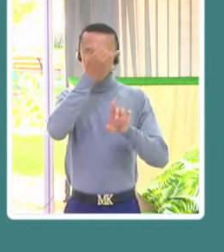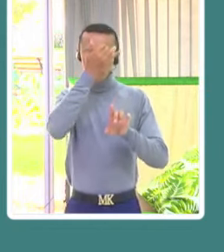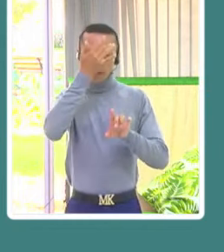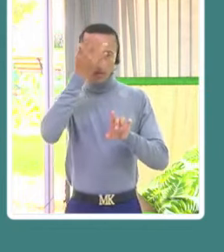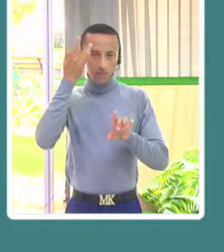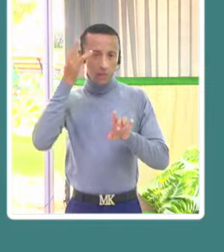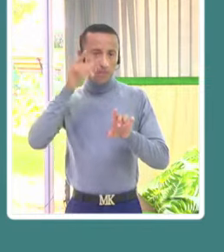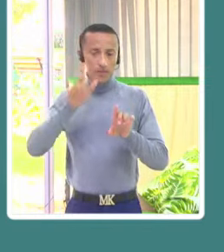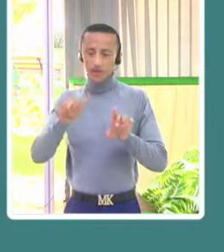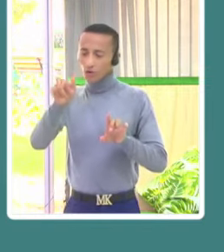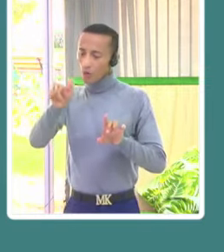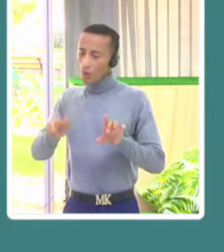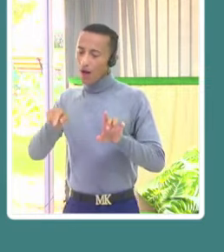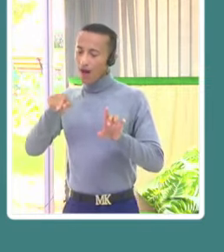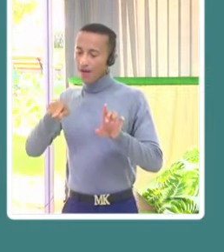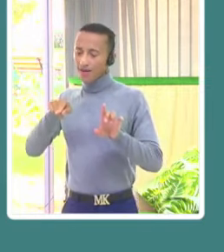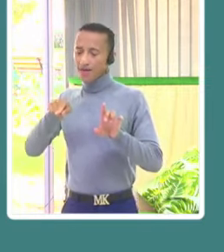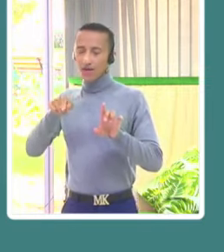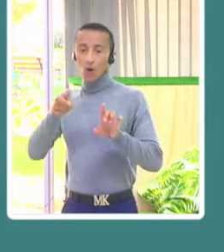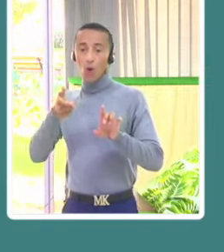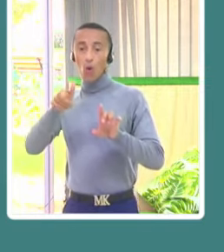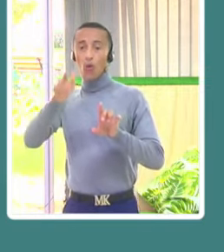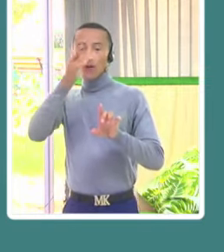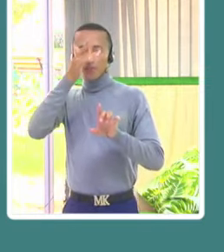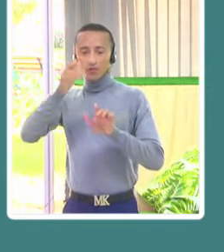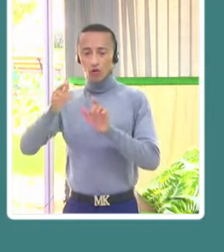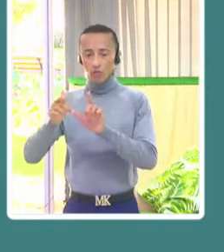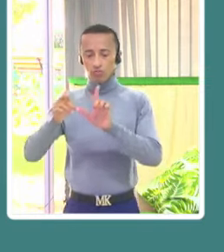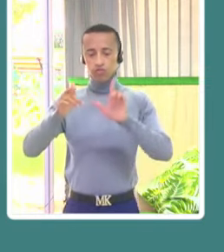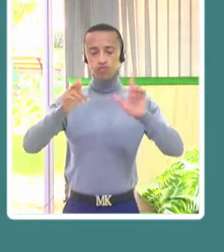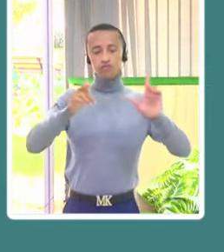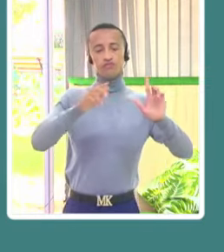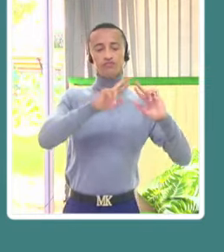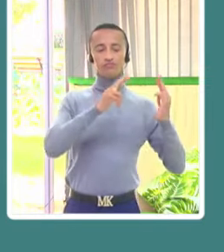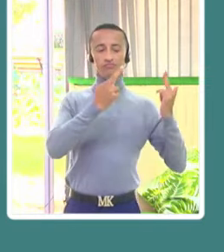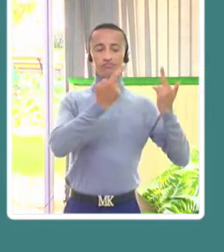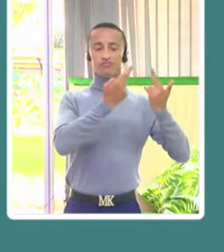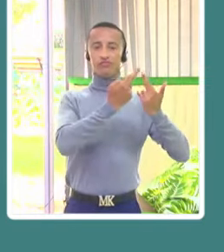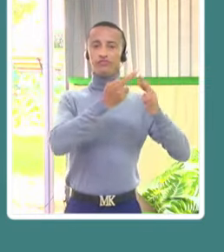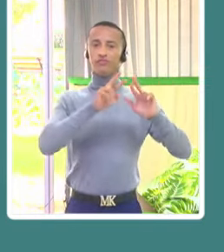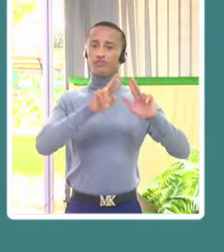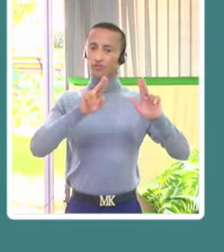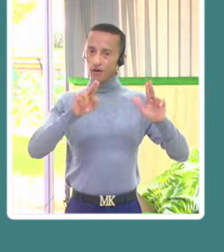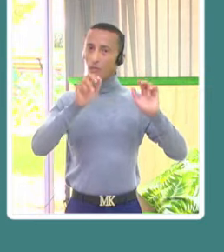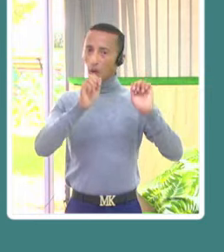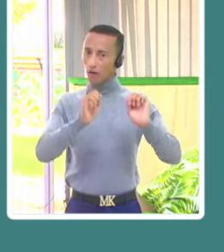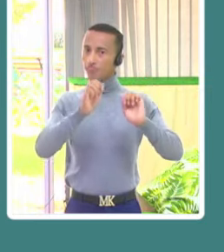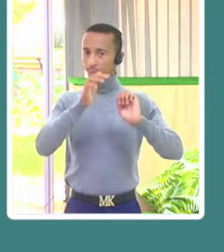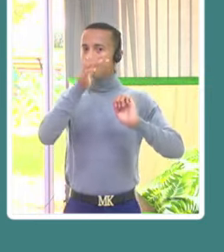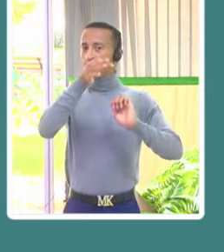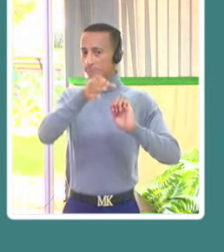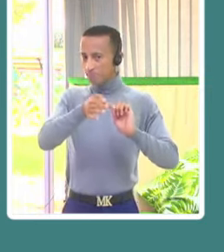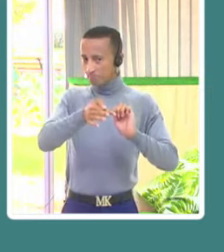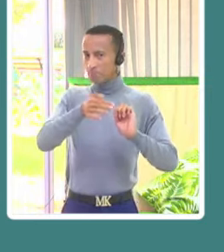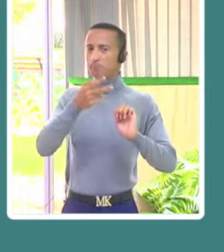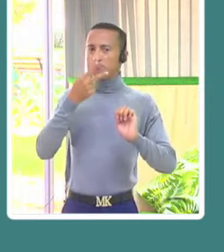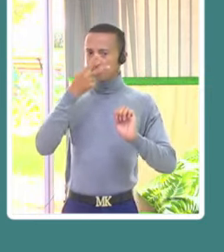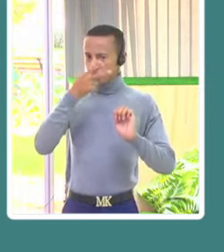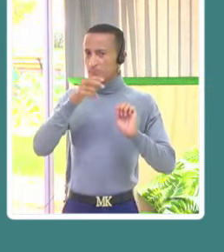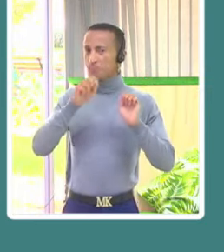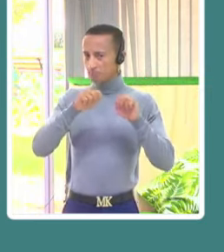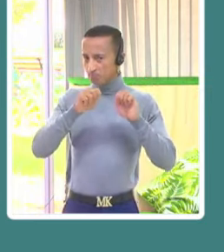here, the other person can sit somewhere else in a meeting. Possible. It's the future, right? So how do you